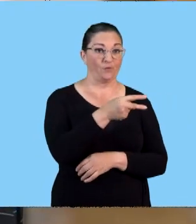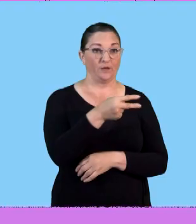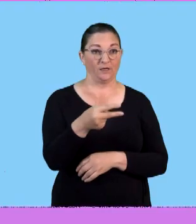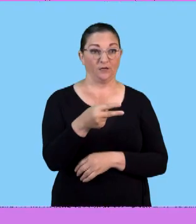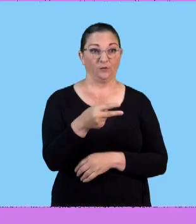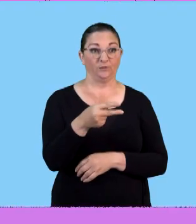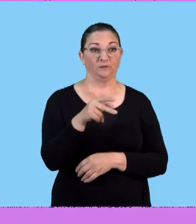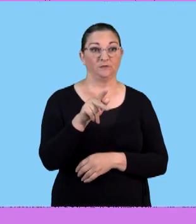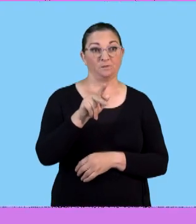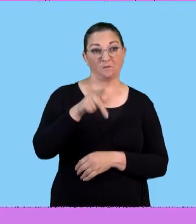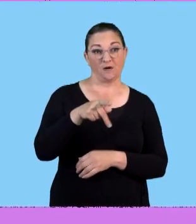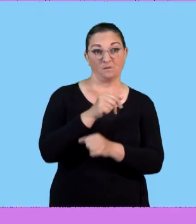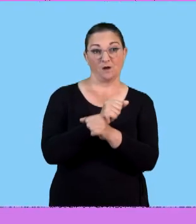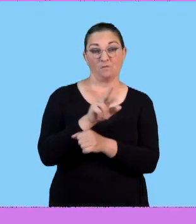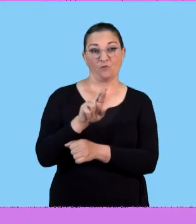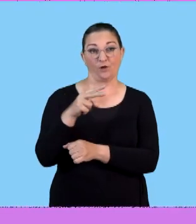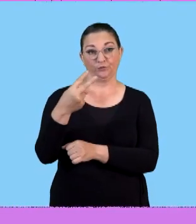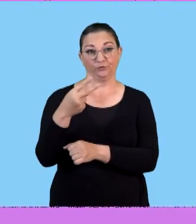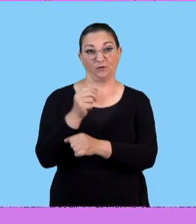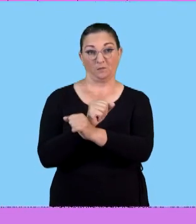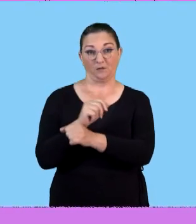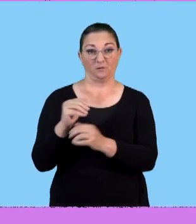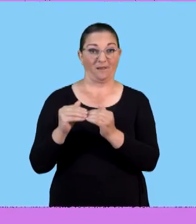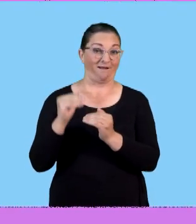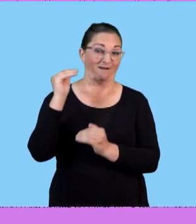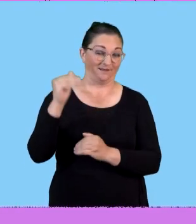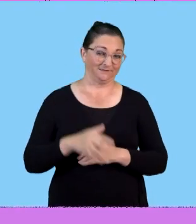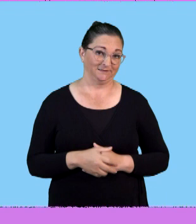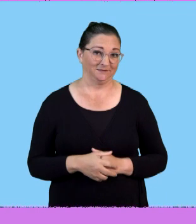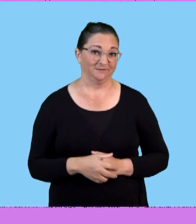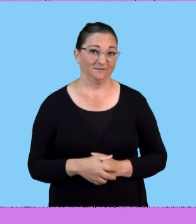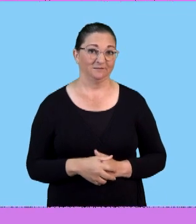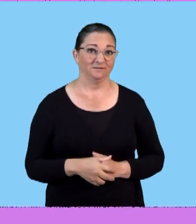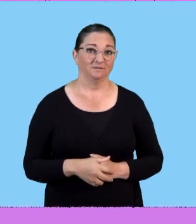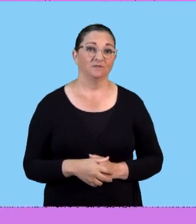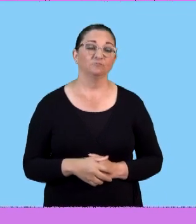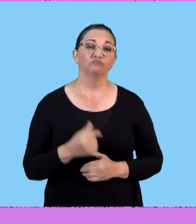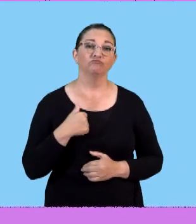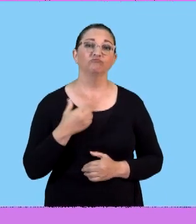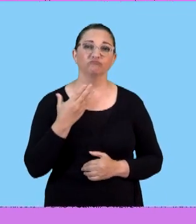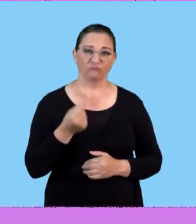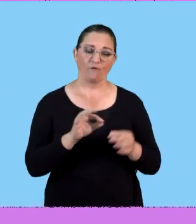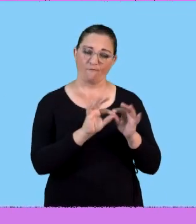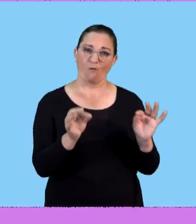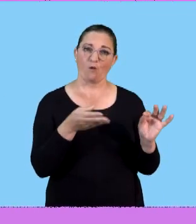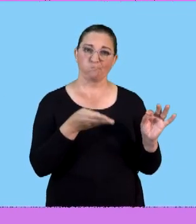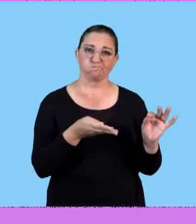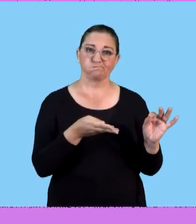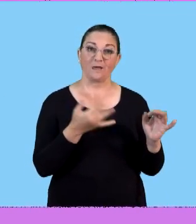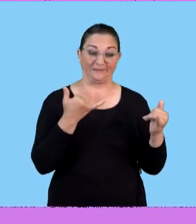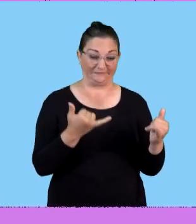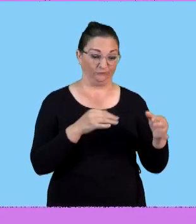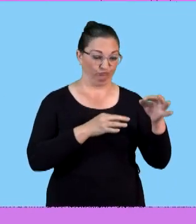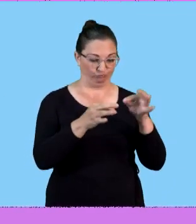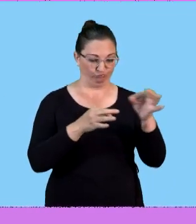pi multiplied by radius squared multiplied by height. Okay, so I already have the correct formula. I'm